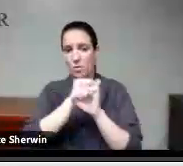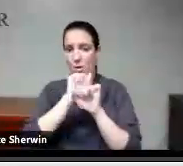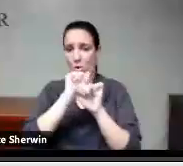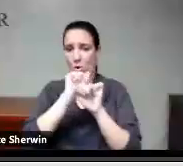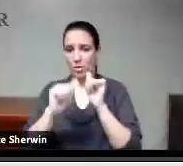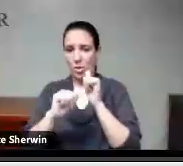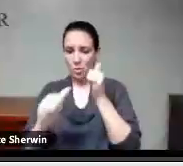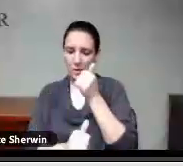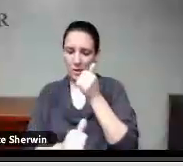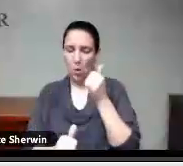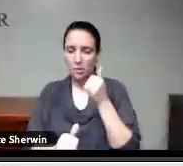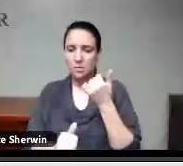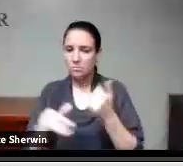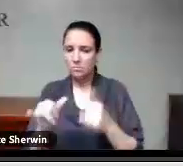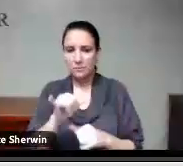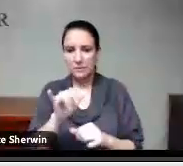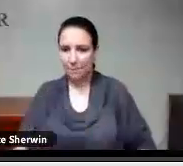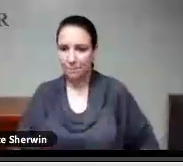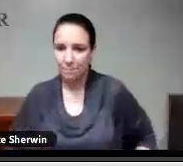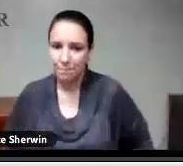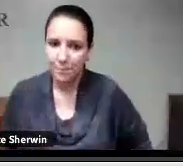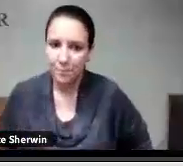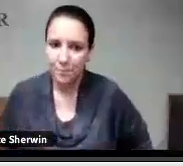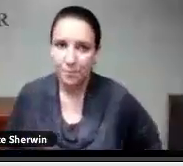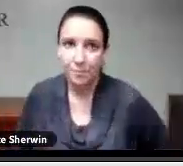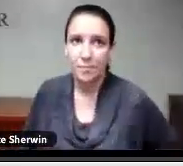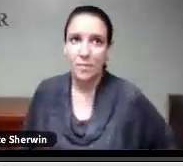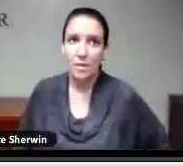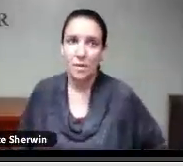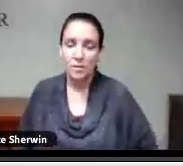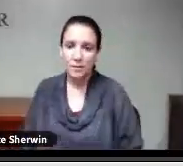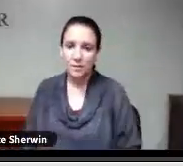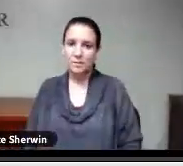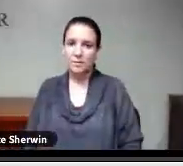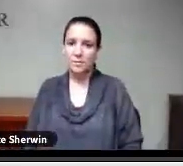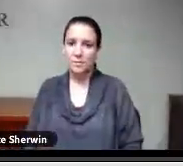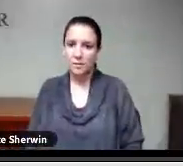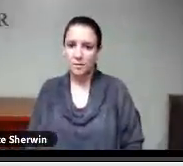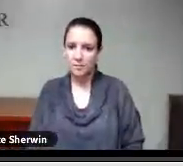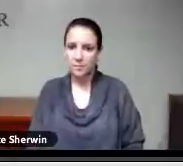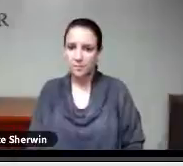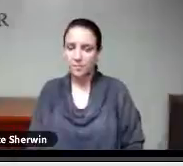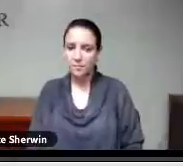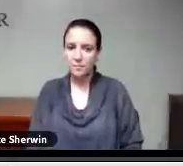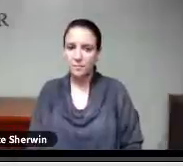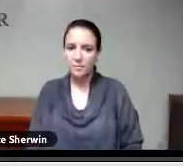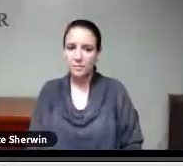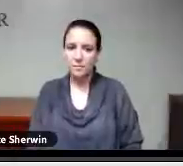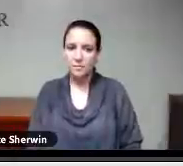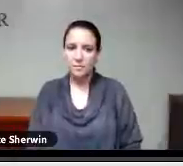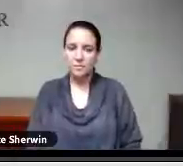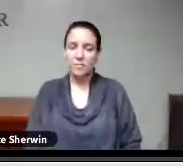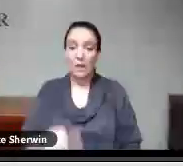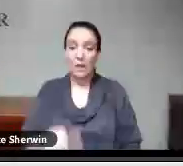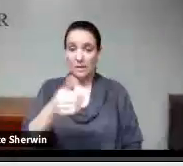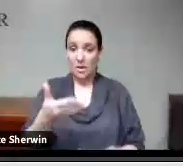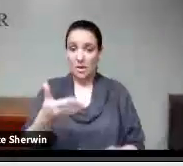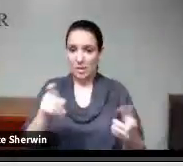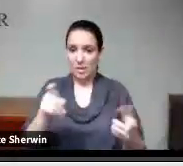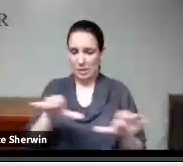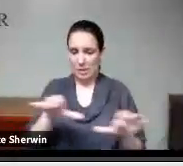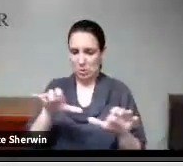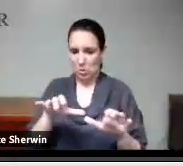internalize the new training behaviors. The other thing that we need to do is